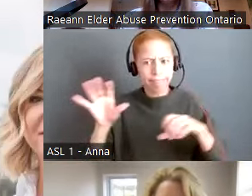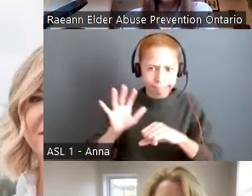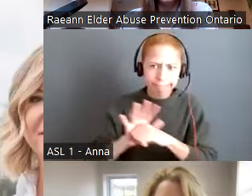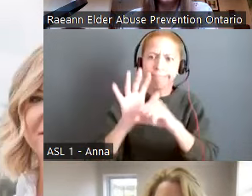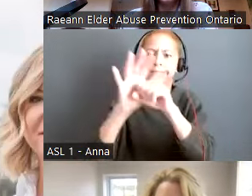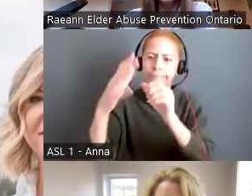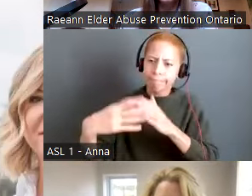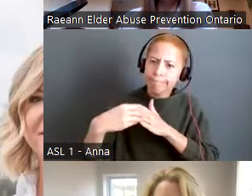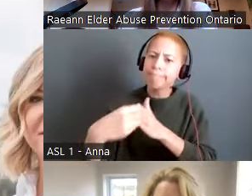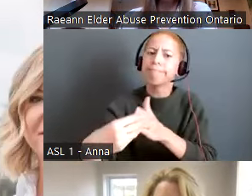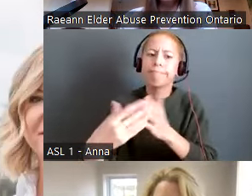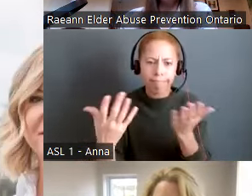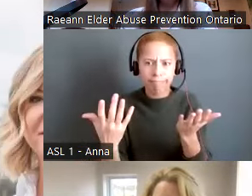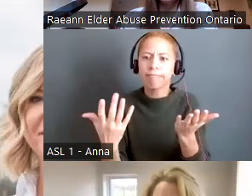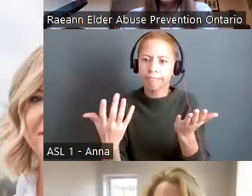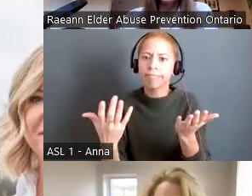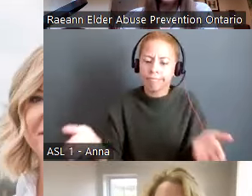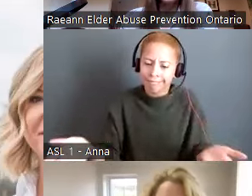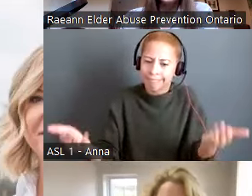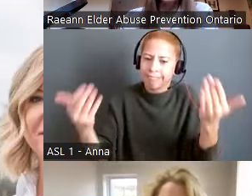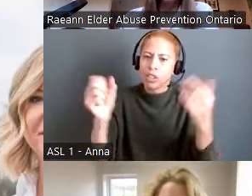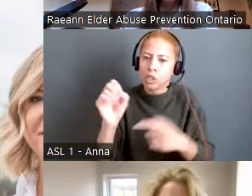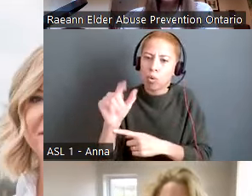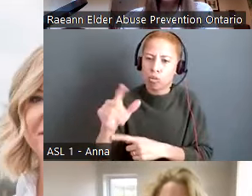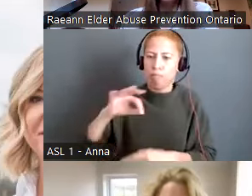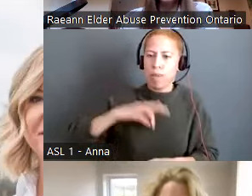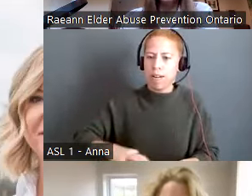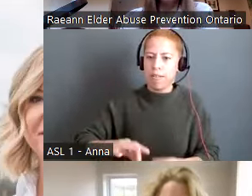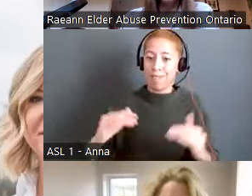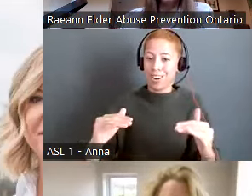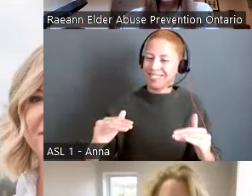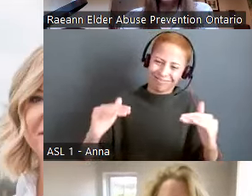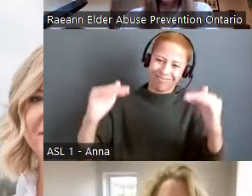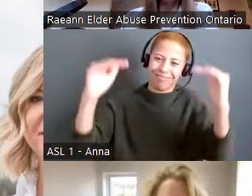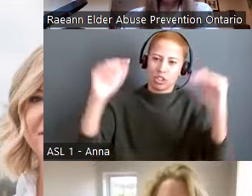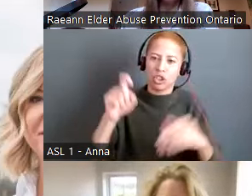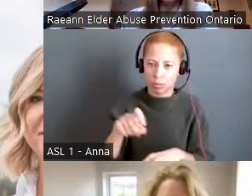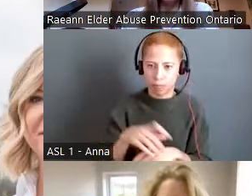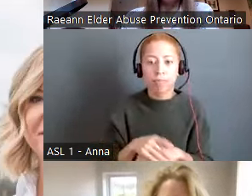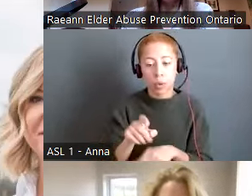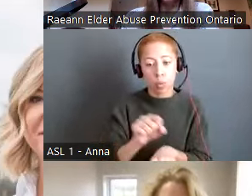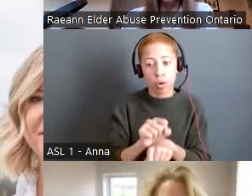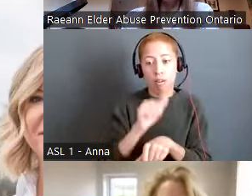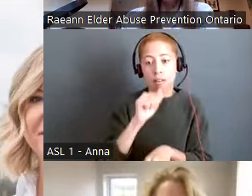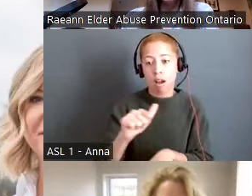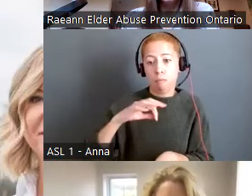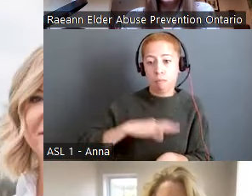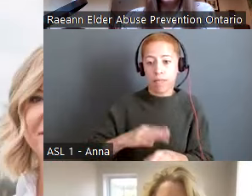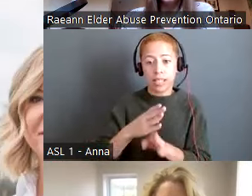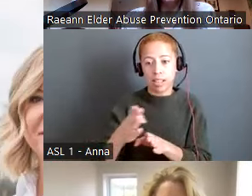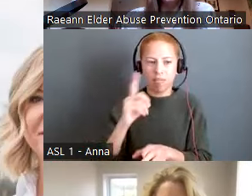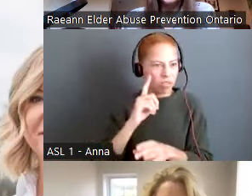their social profit margins. She's worked in the nonprofit sector, as I said, for over 20